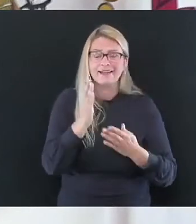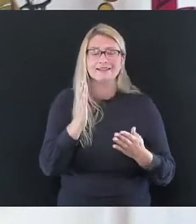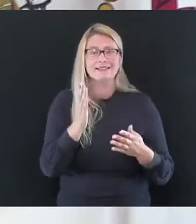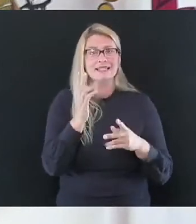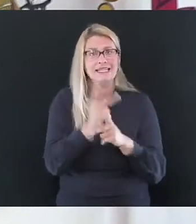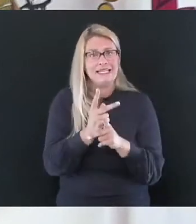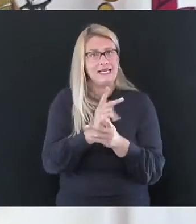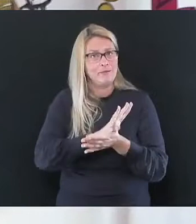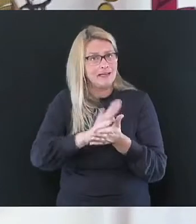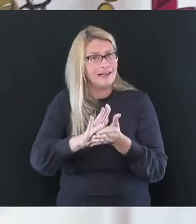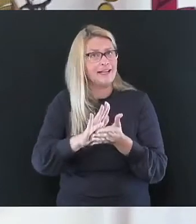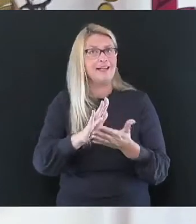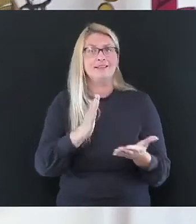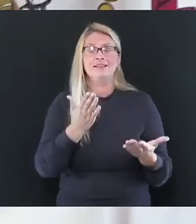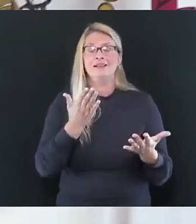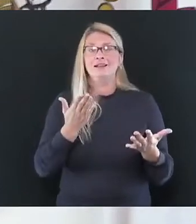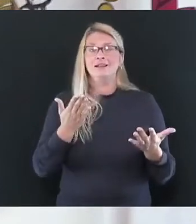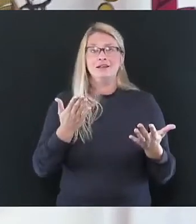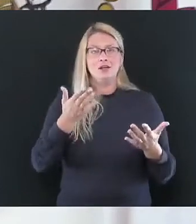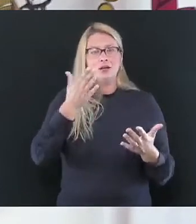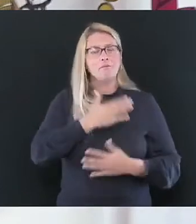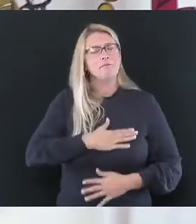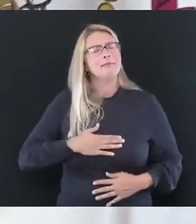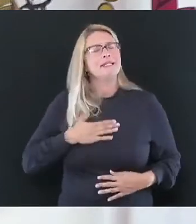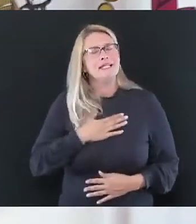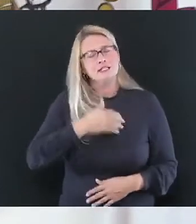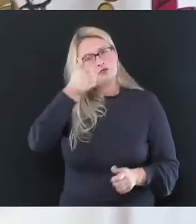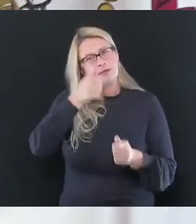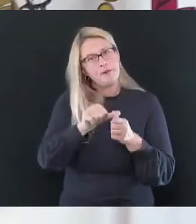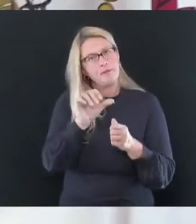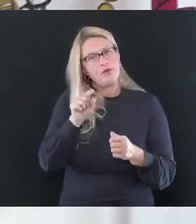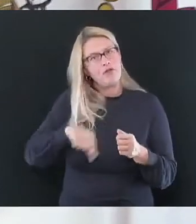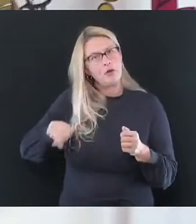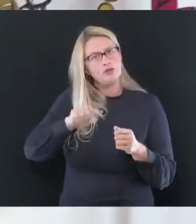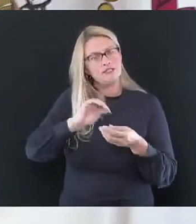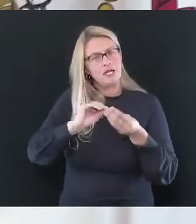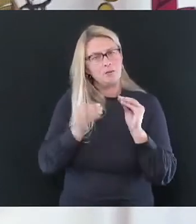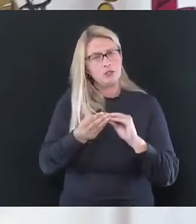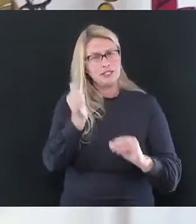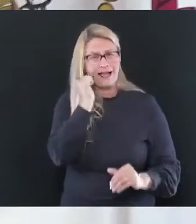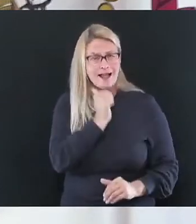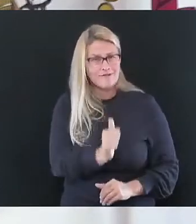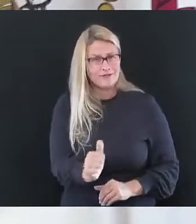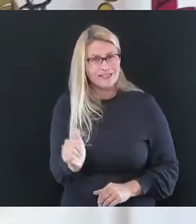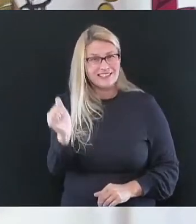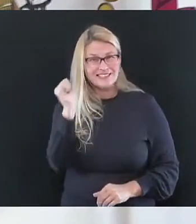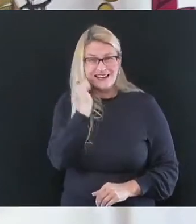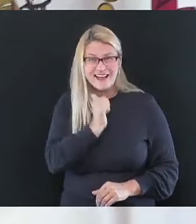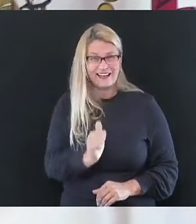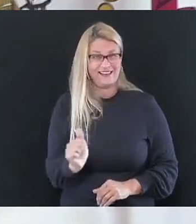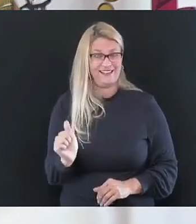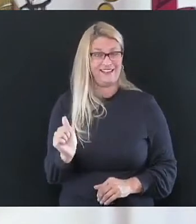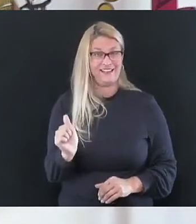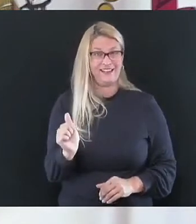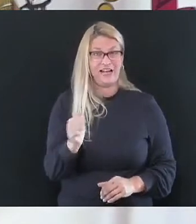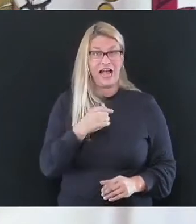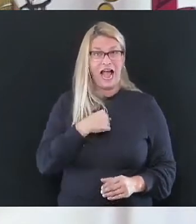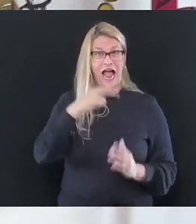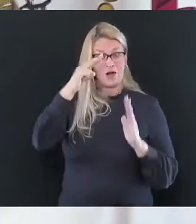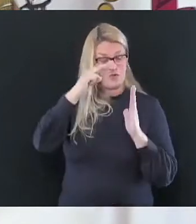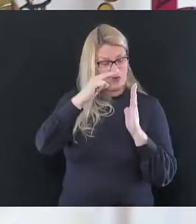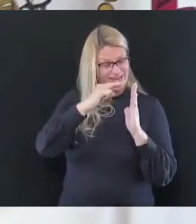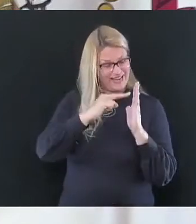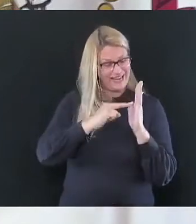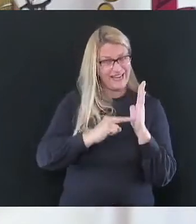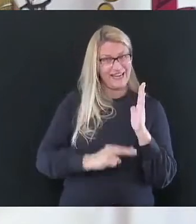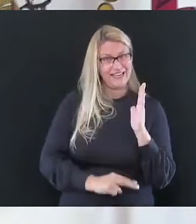but please, just remember these numbers. Every day that I'm here, I read to you